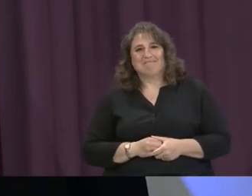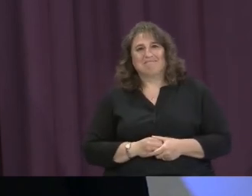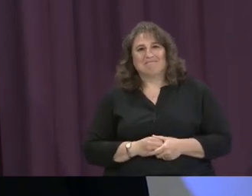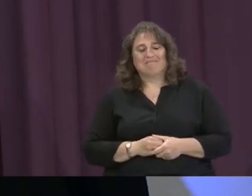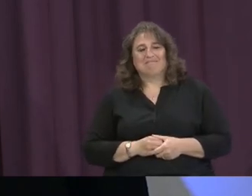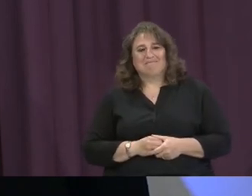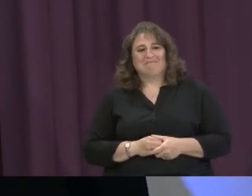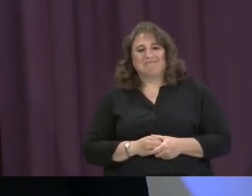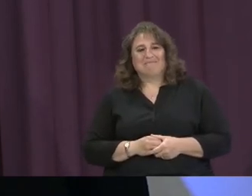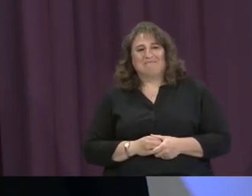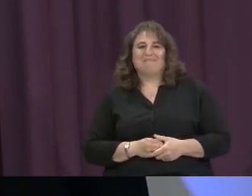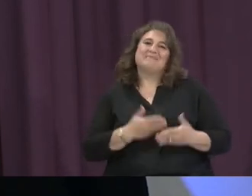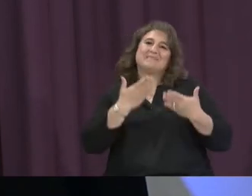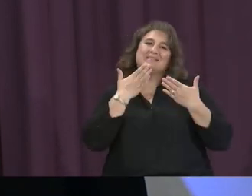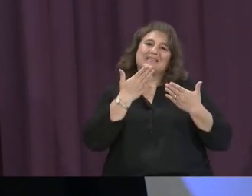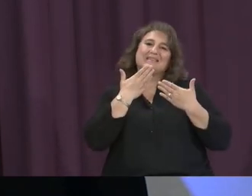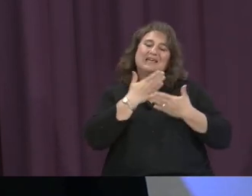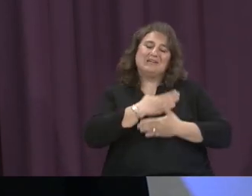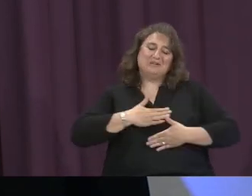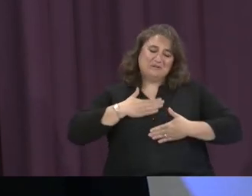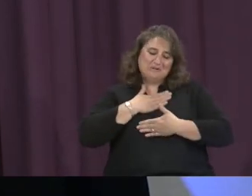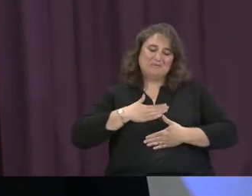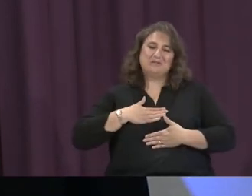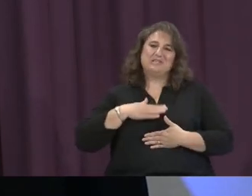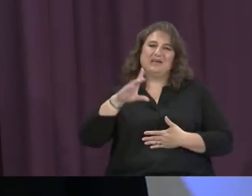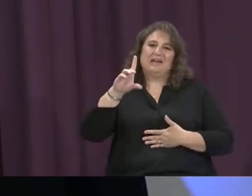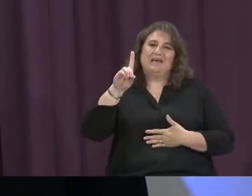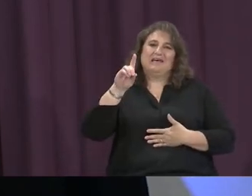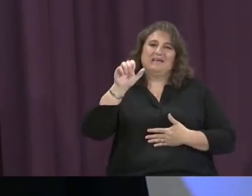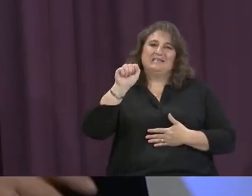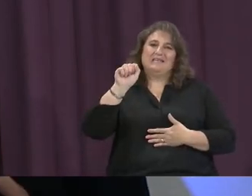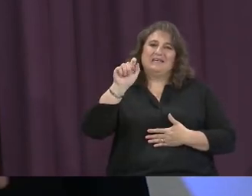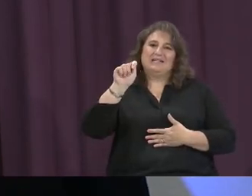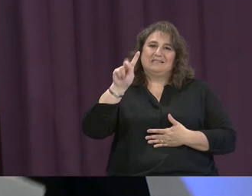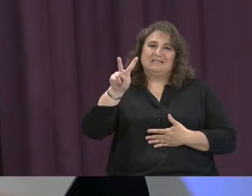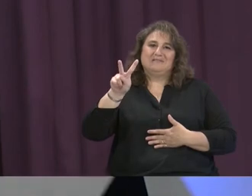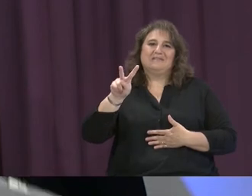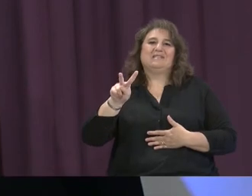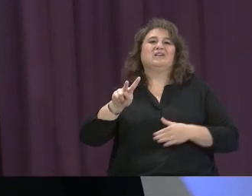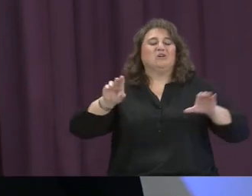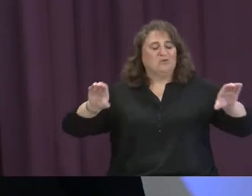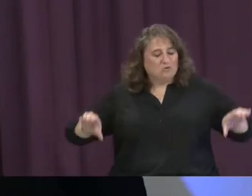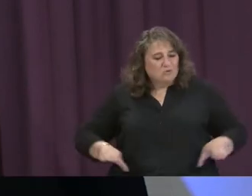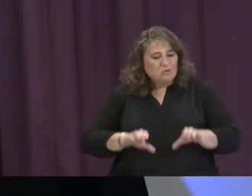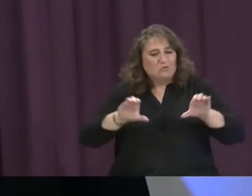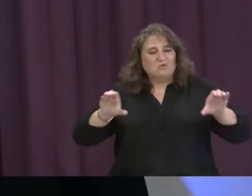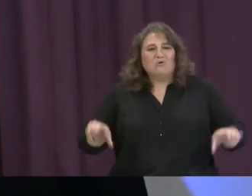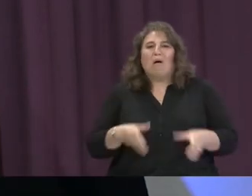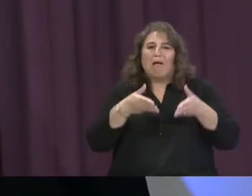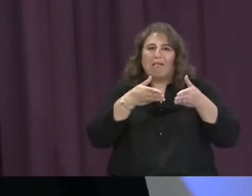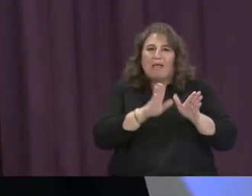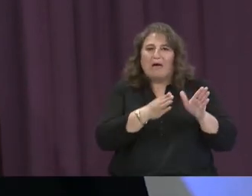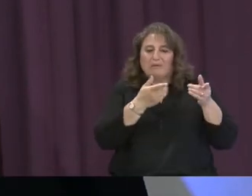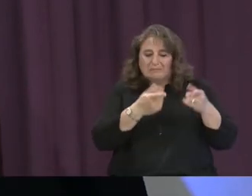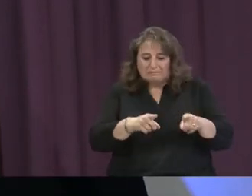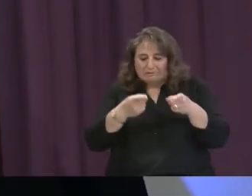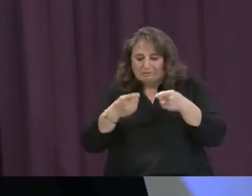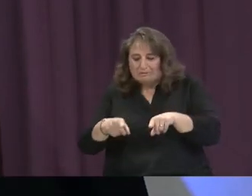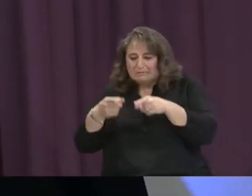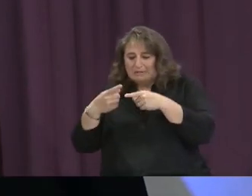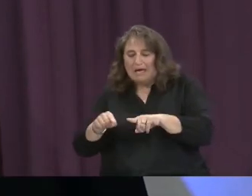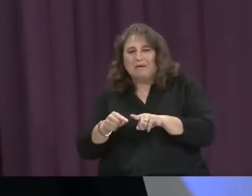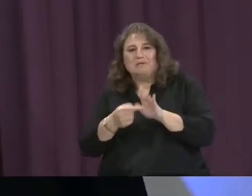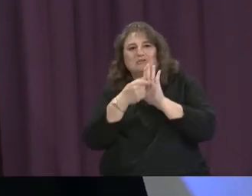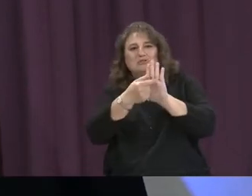I'm really grateful to DATV for allowing us to do that and to keep showing the our